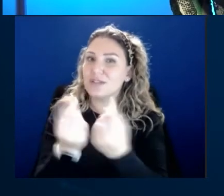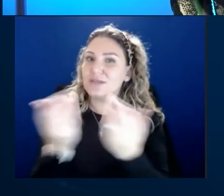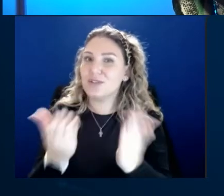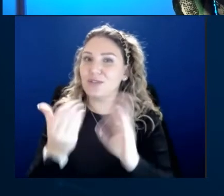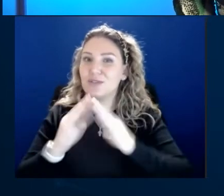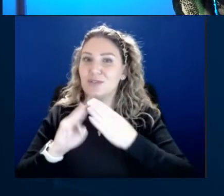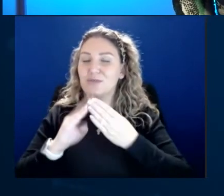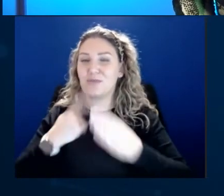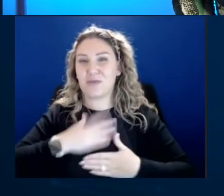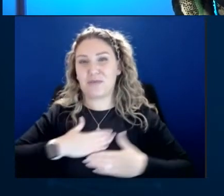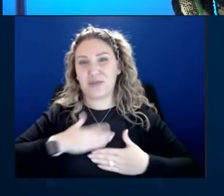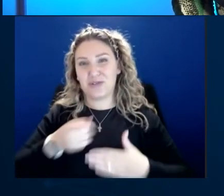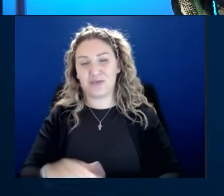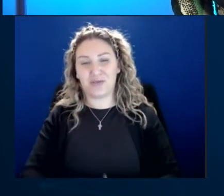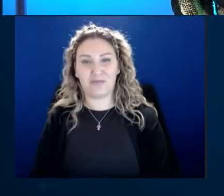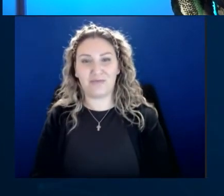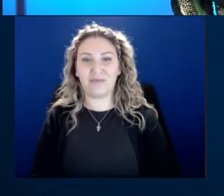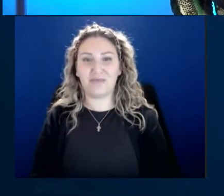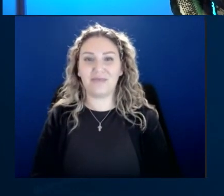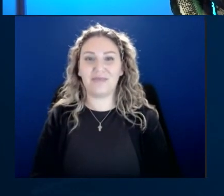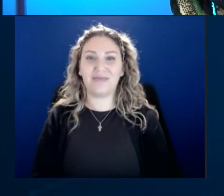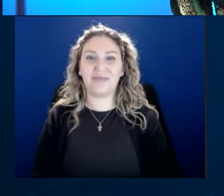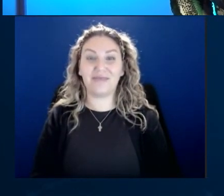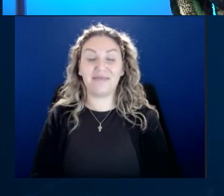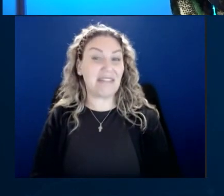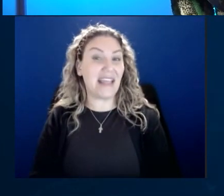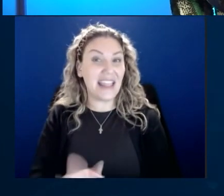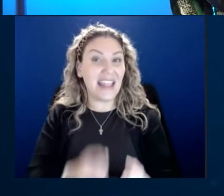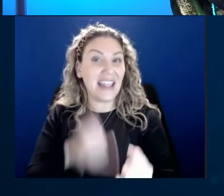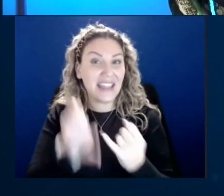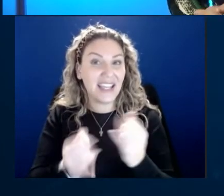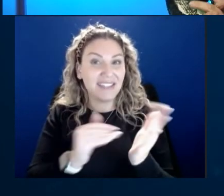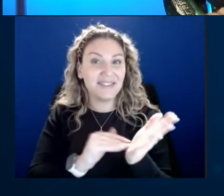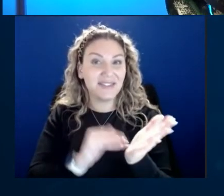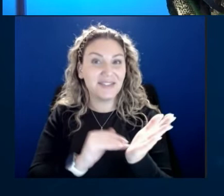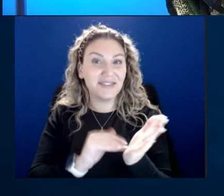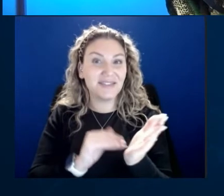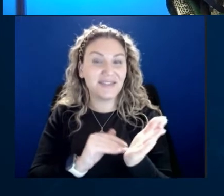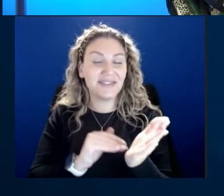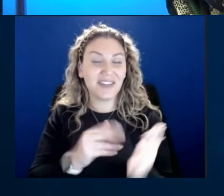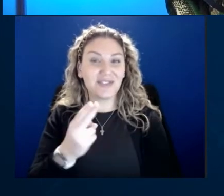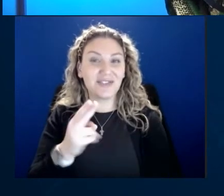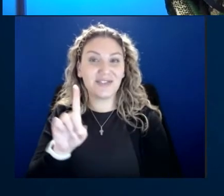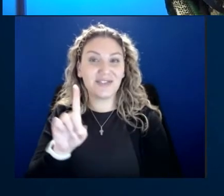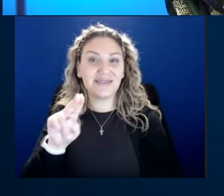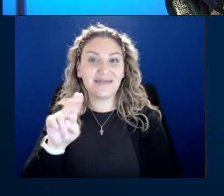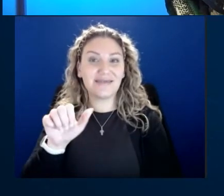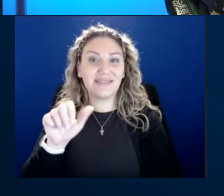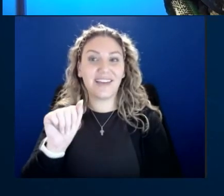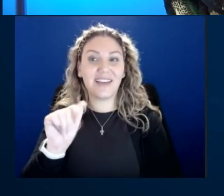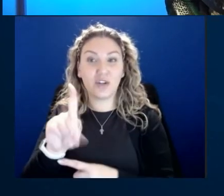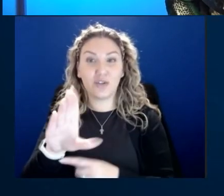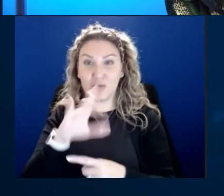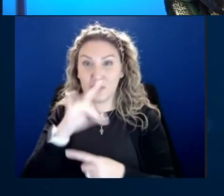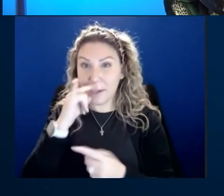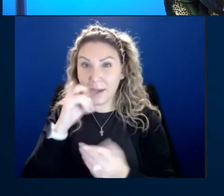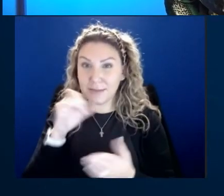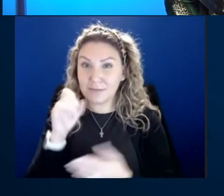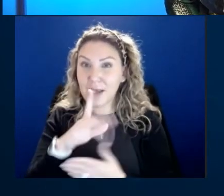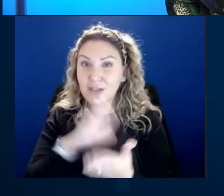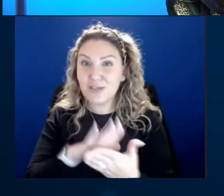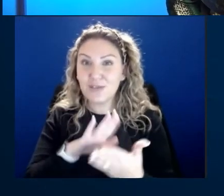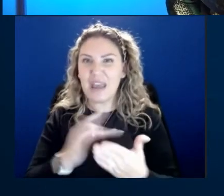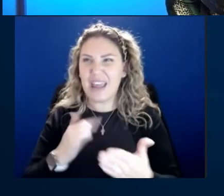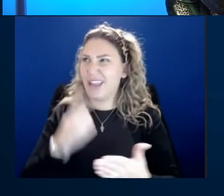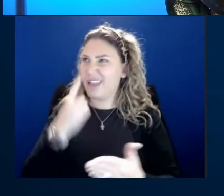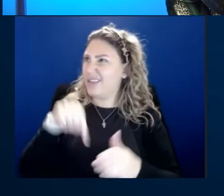you. Dr. Hawkinson, final thoughts from you. Are your kids back in school yet? I think this week. They